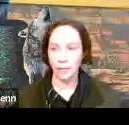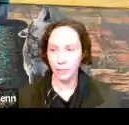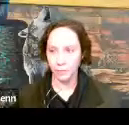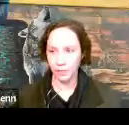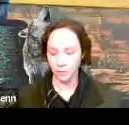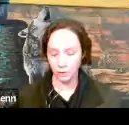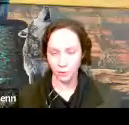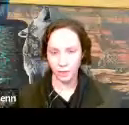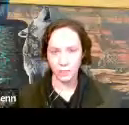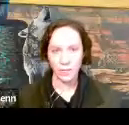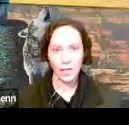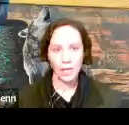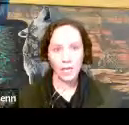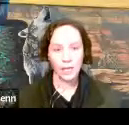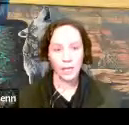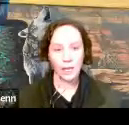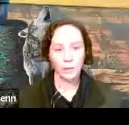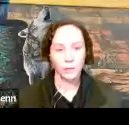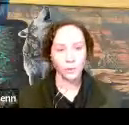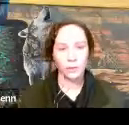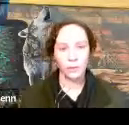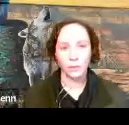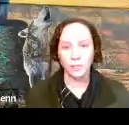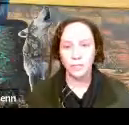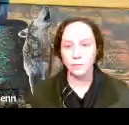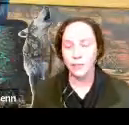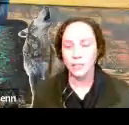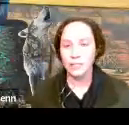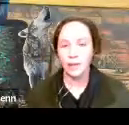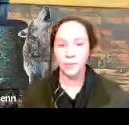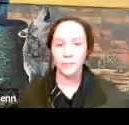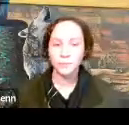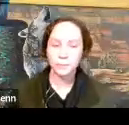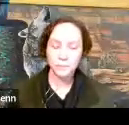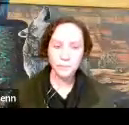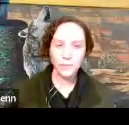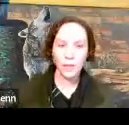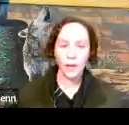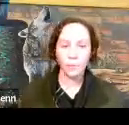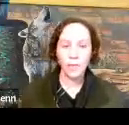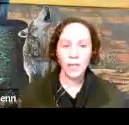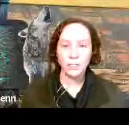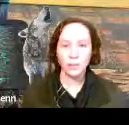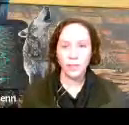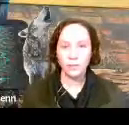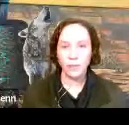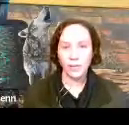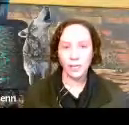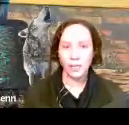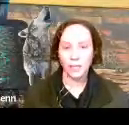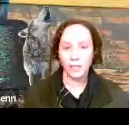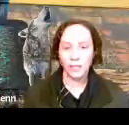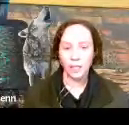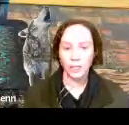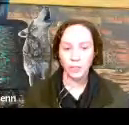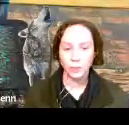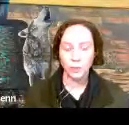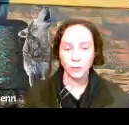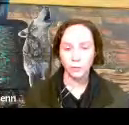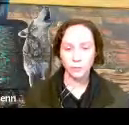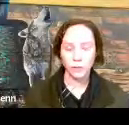the Kaibab National Forest north and west of Flagstaff. So thankfully